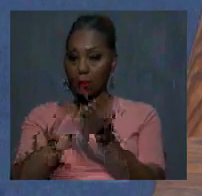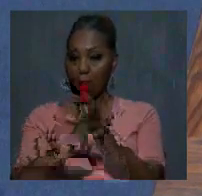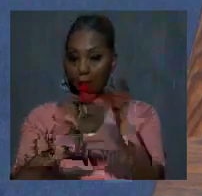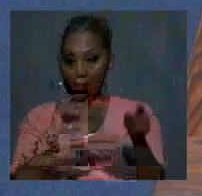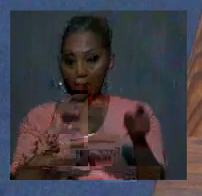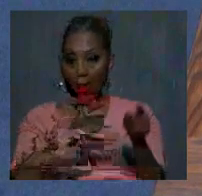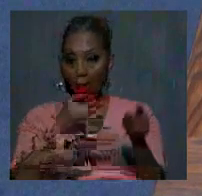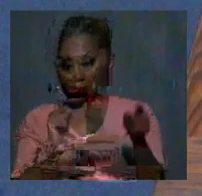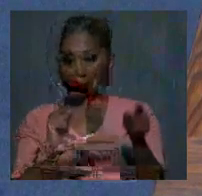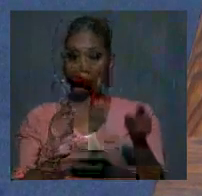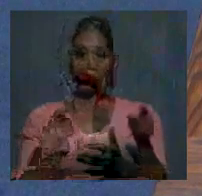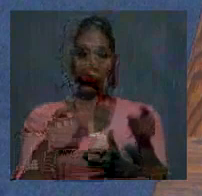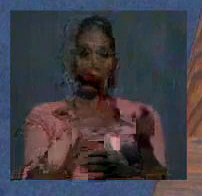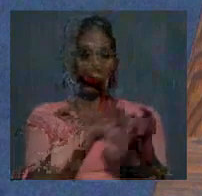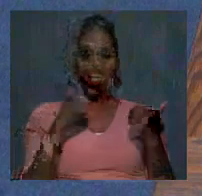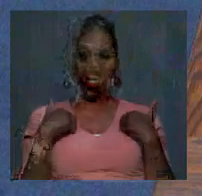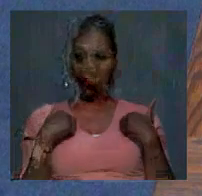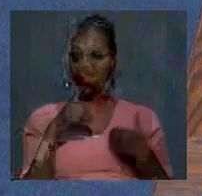And we